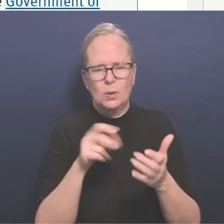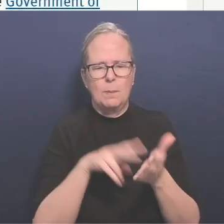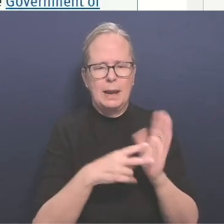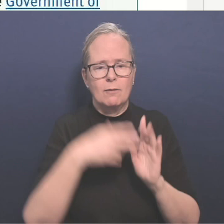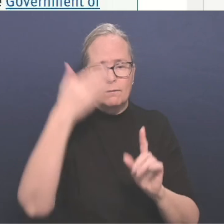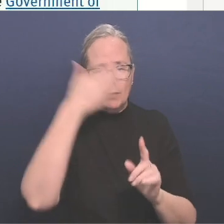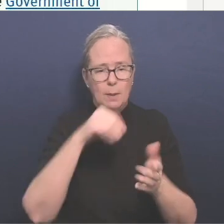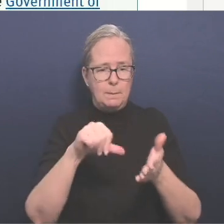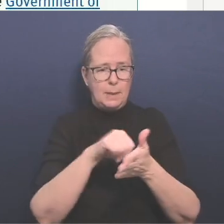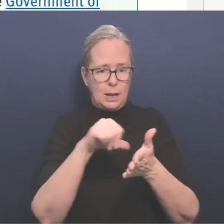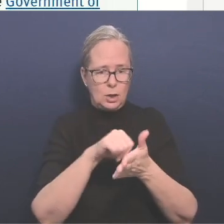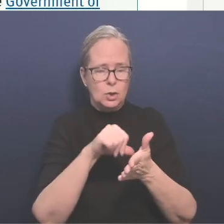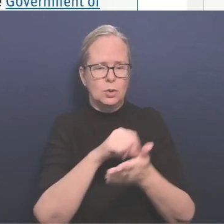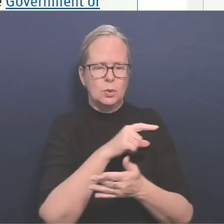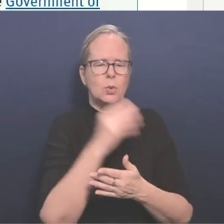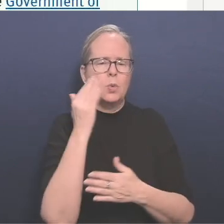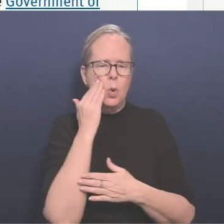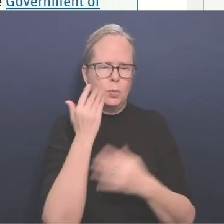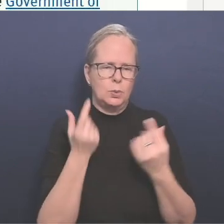come